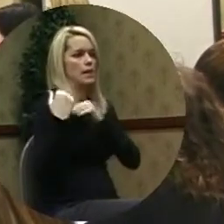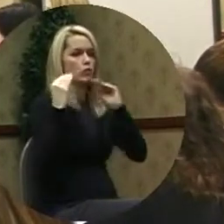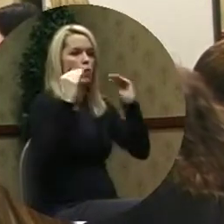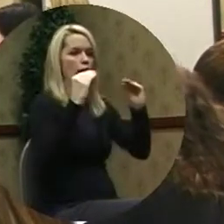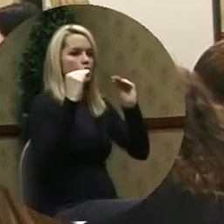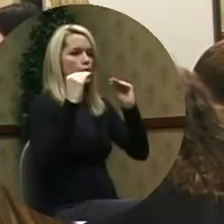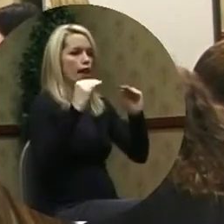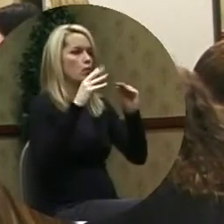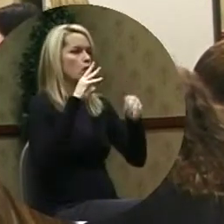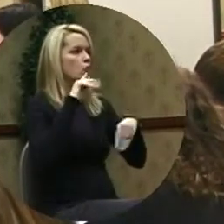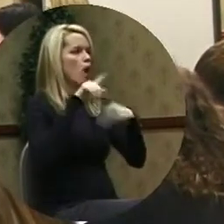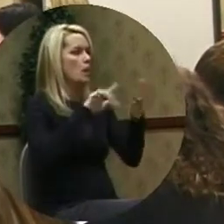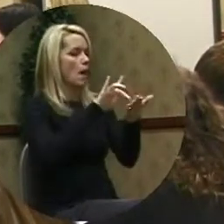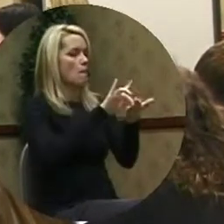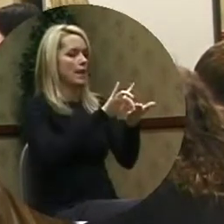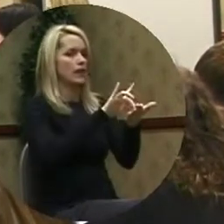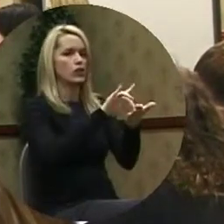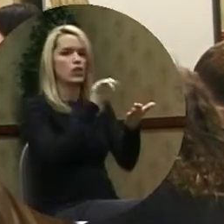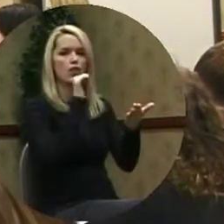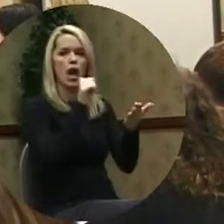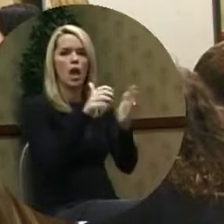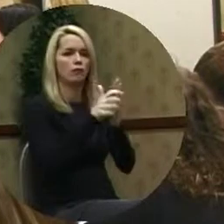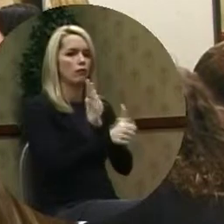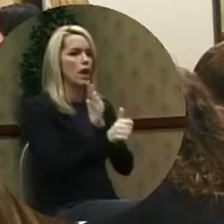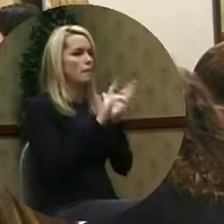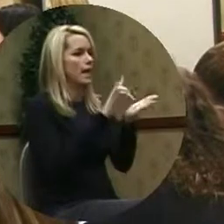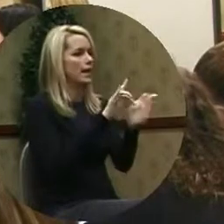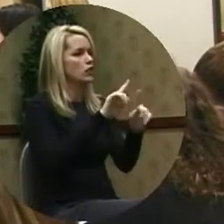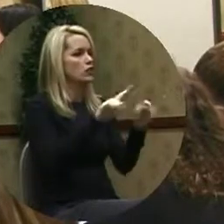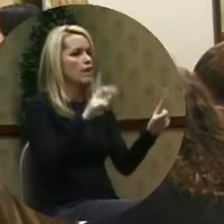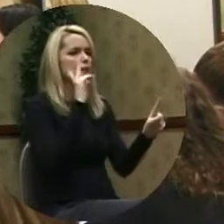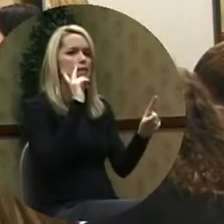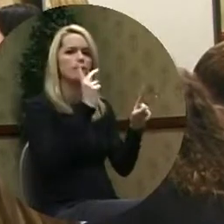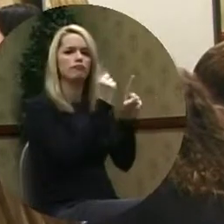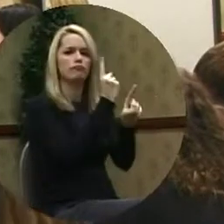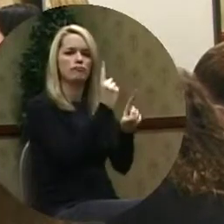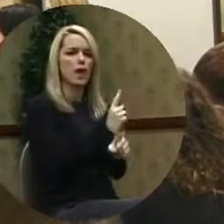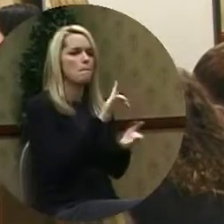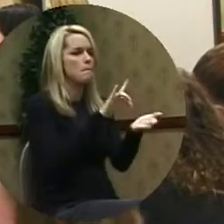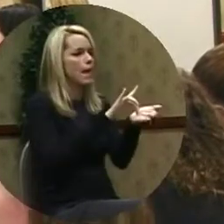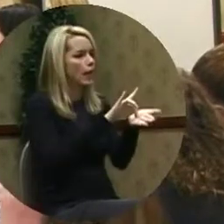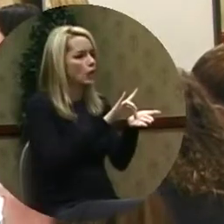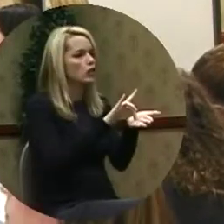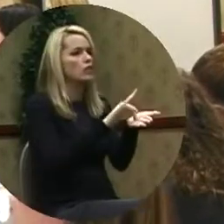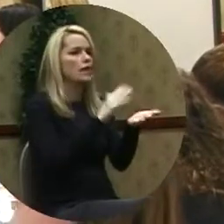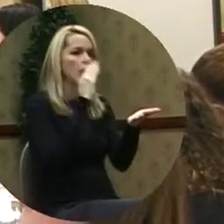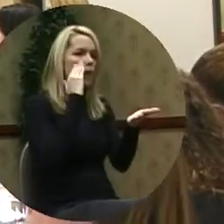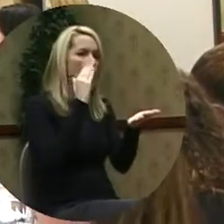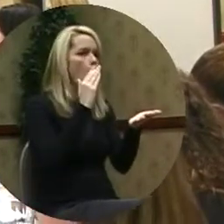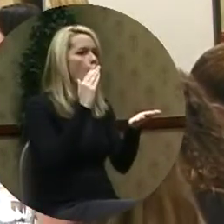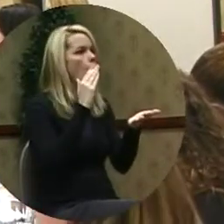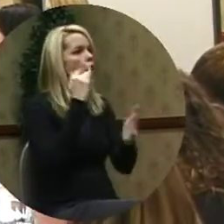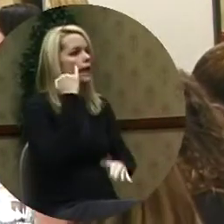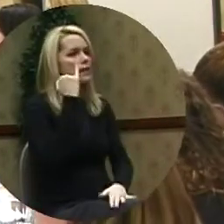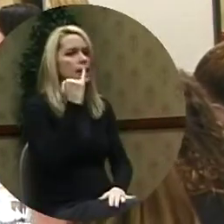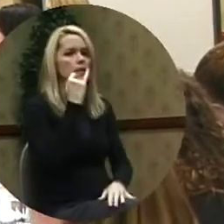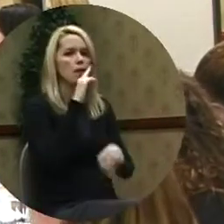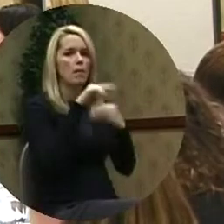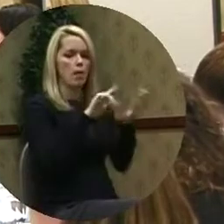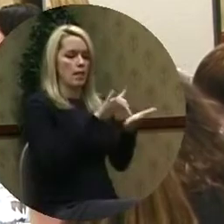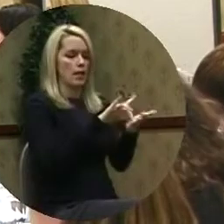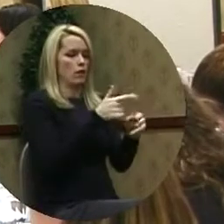question of medication, they're not trained in medication, but yet they see regular medication. They get ideas about